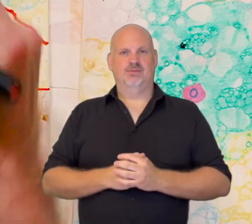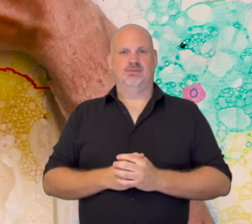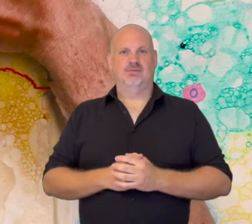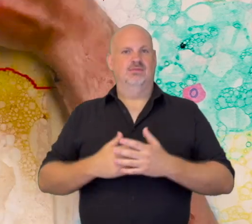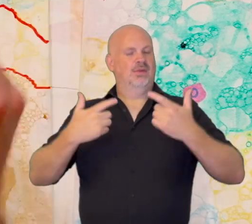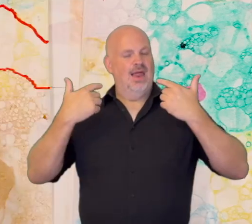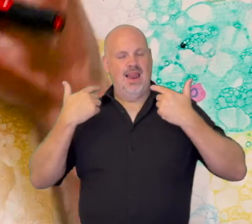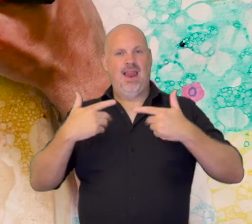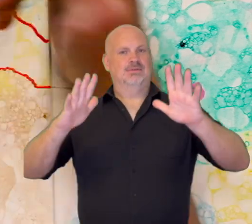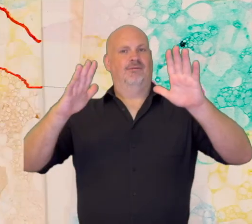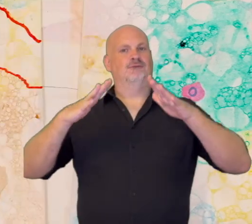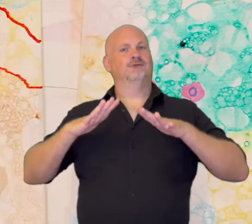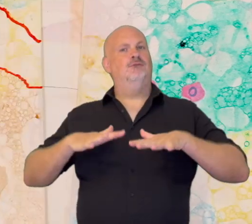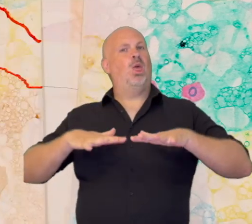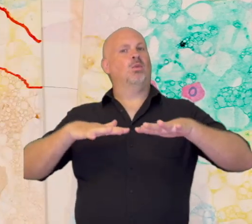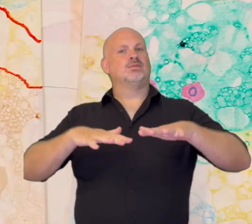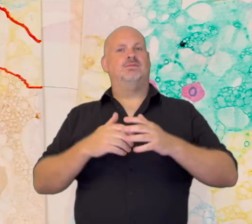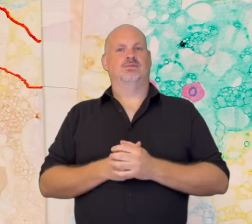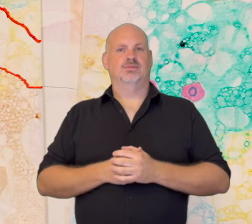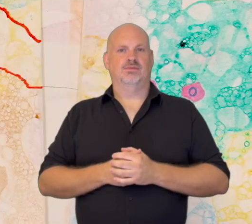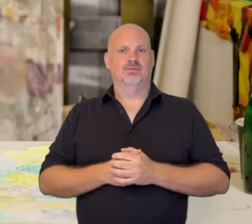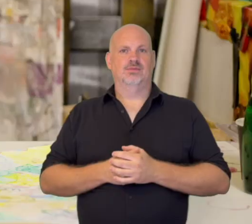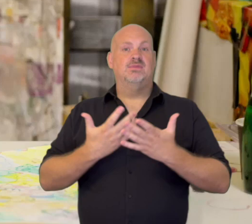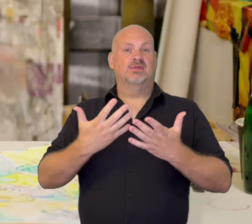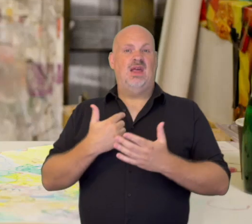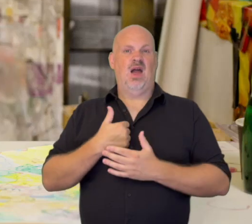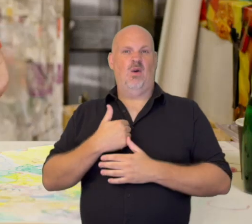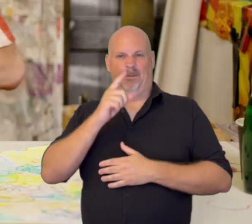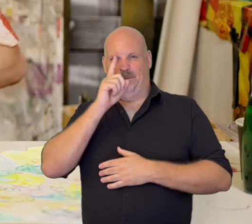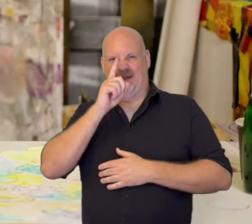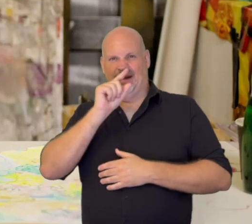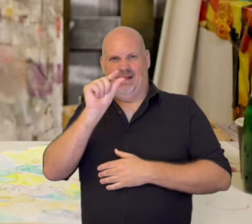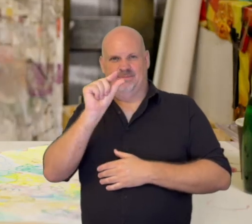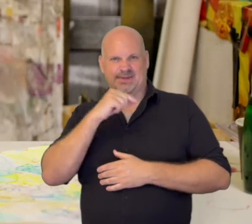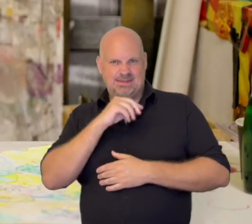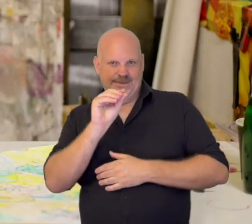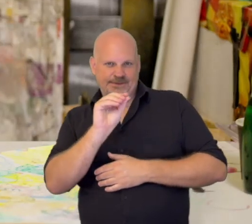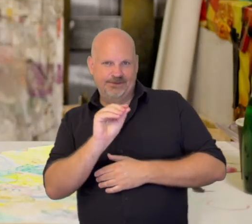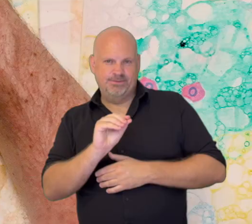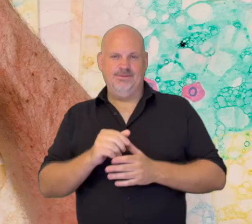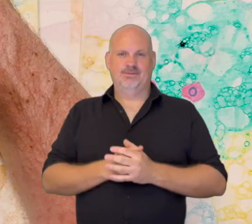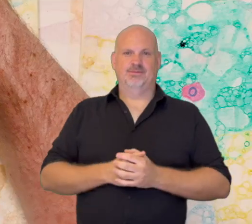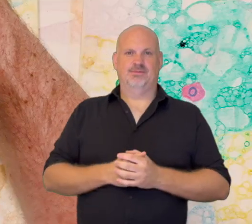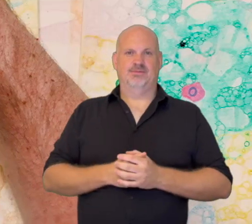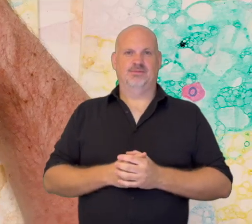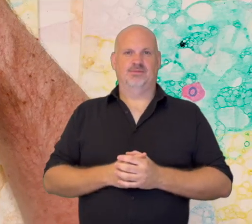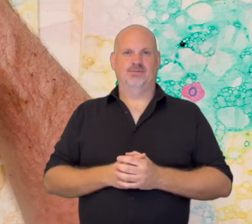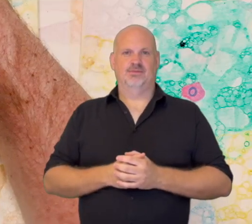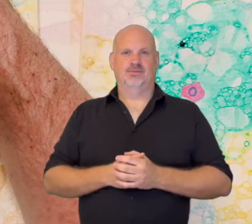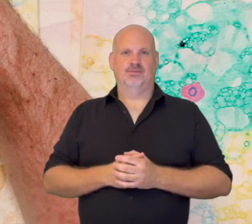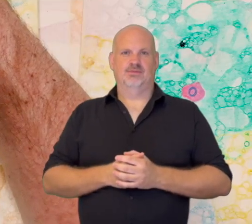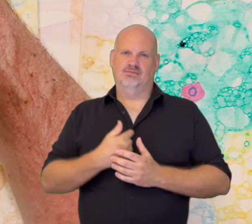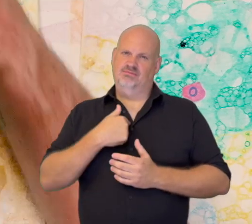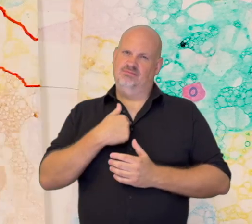Let's float. And then I'm going to put a little bit of pink in it, because pink's my